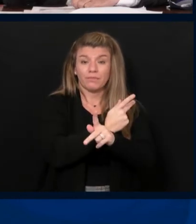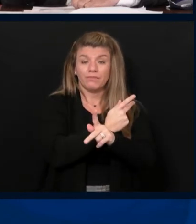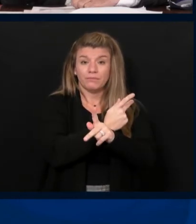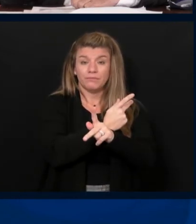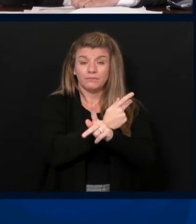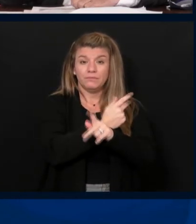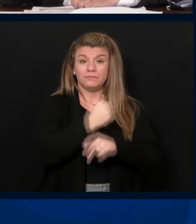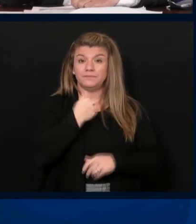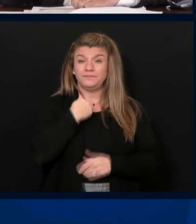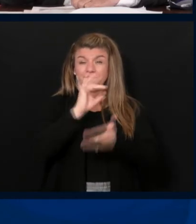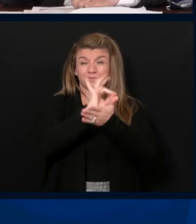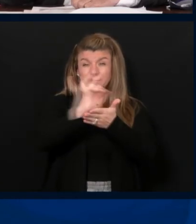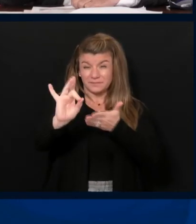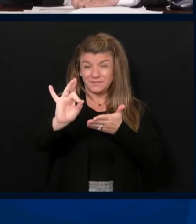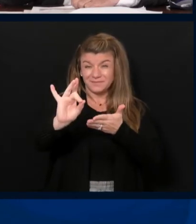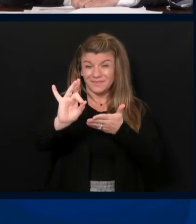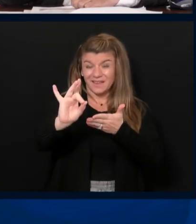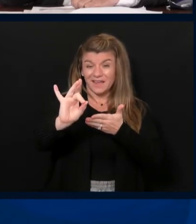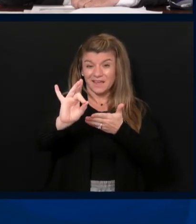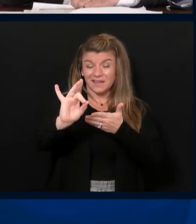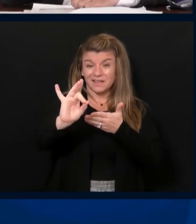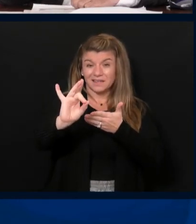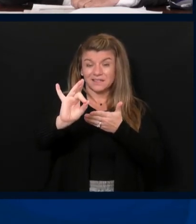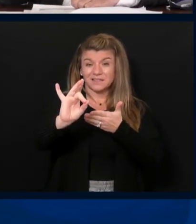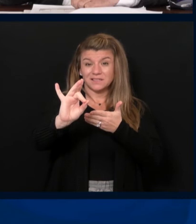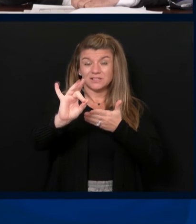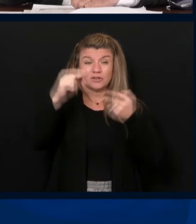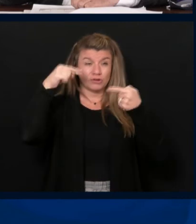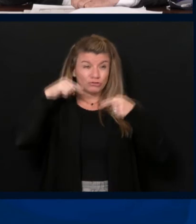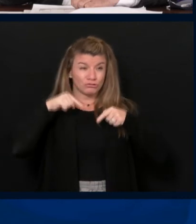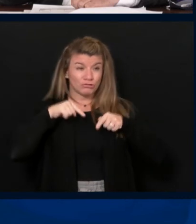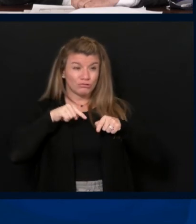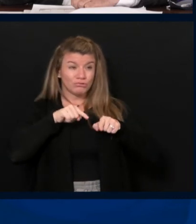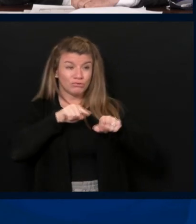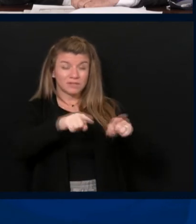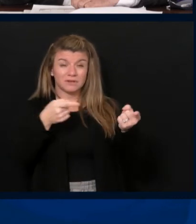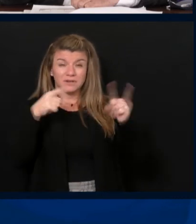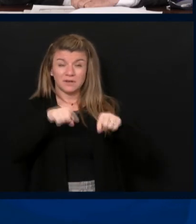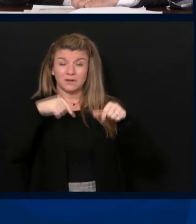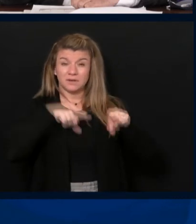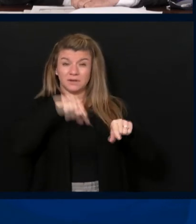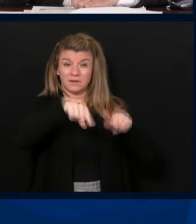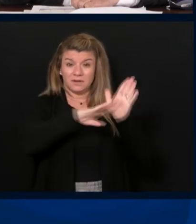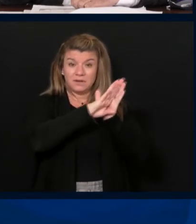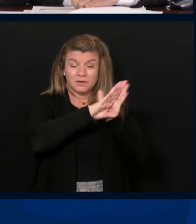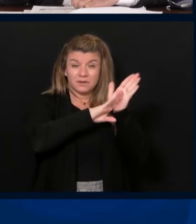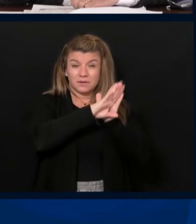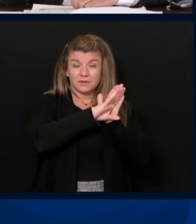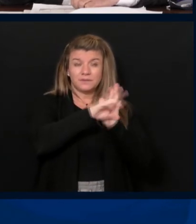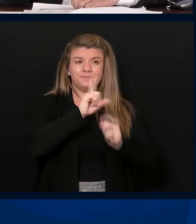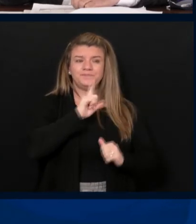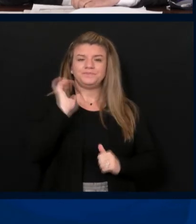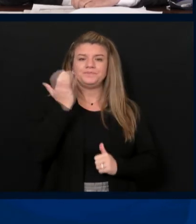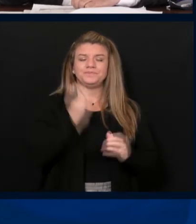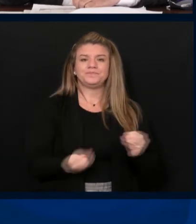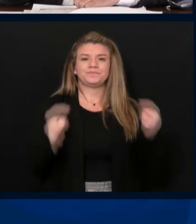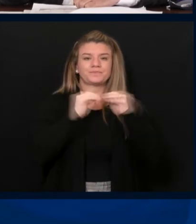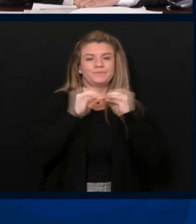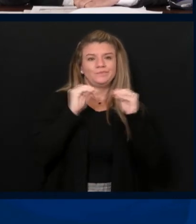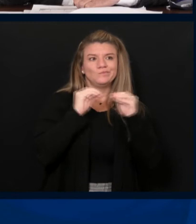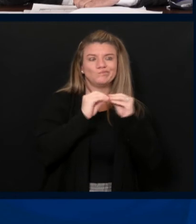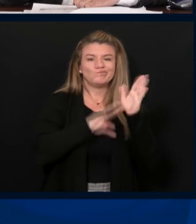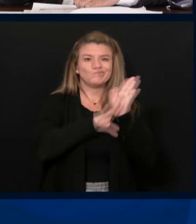weeks. So the duration of this surge is significantly sharper,